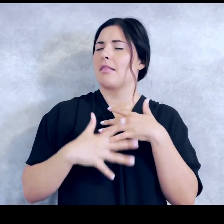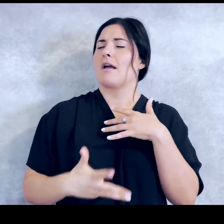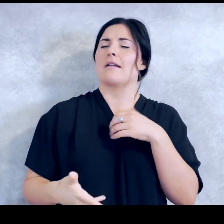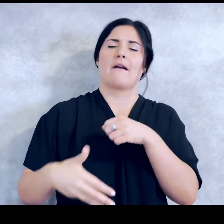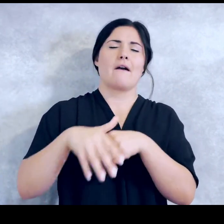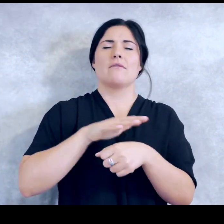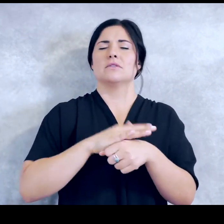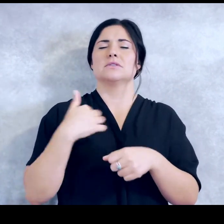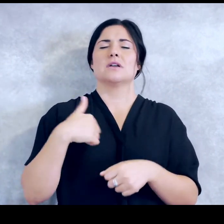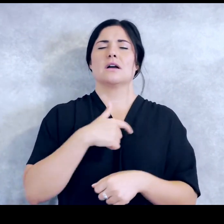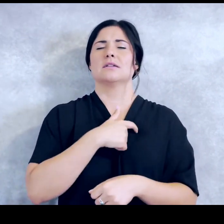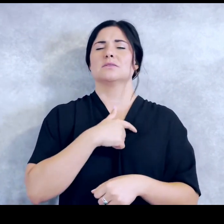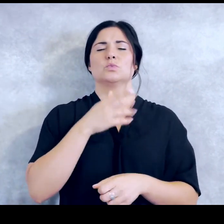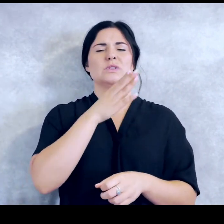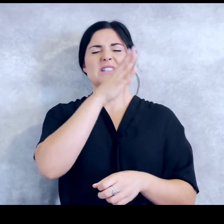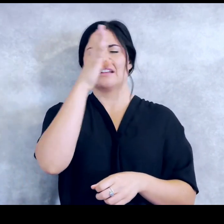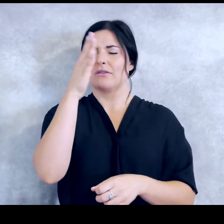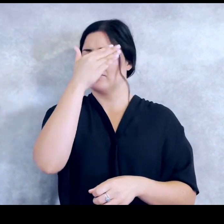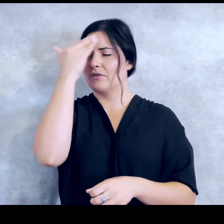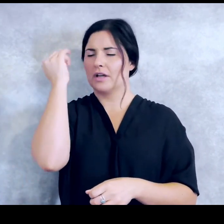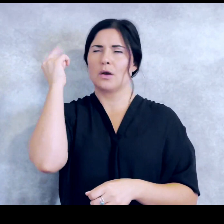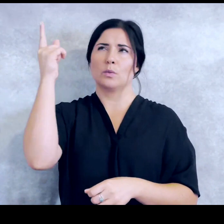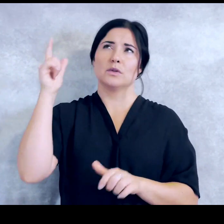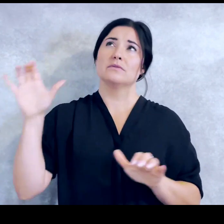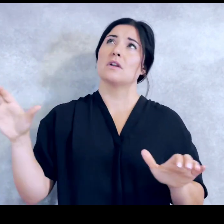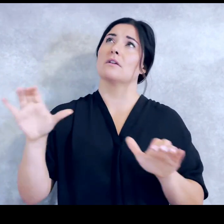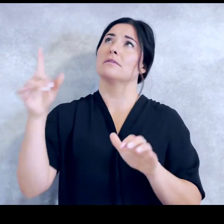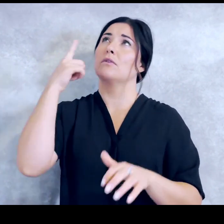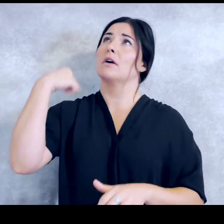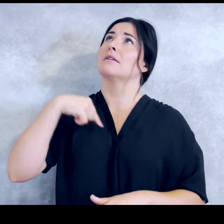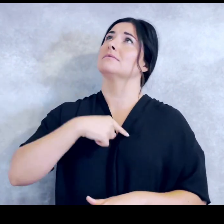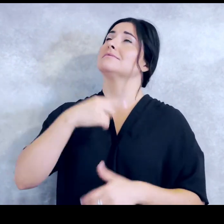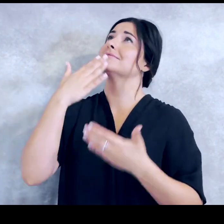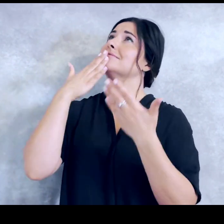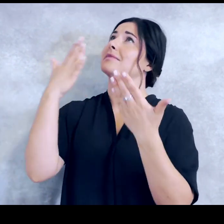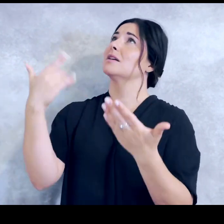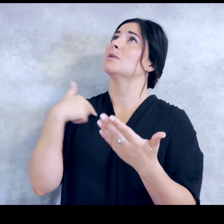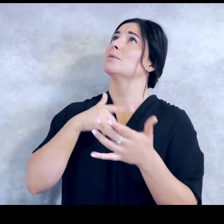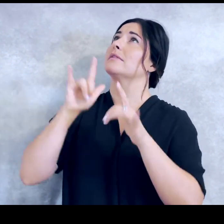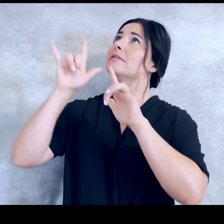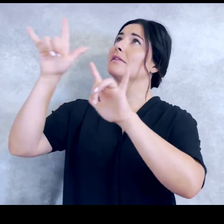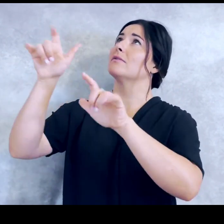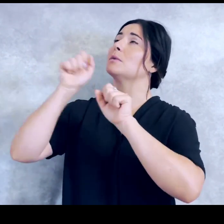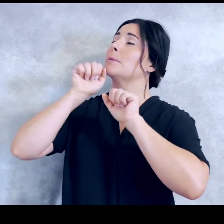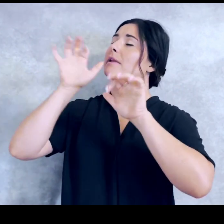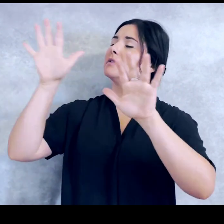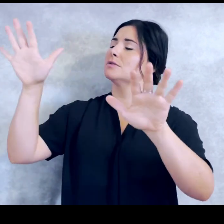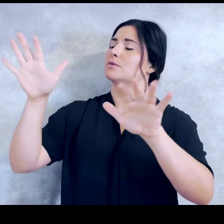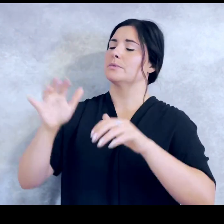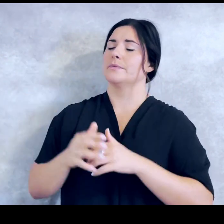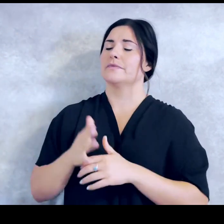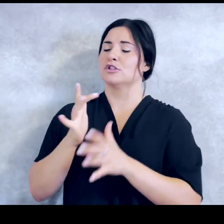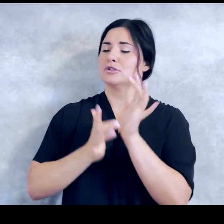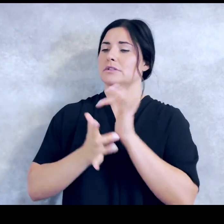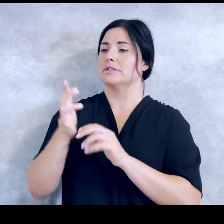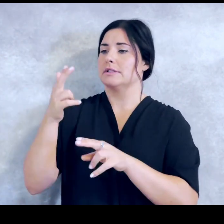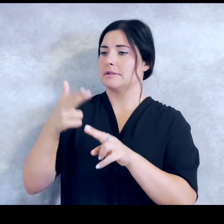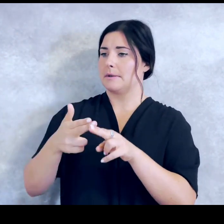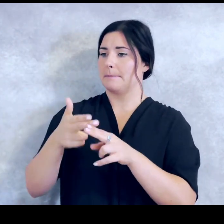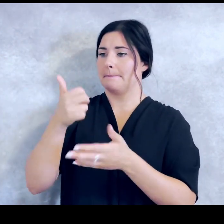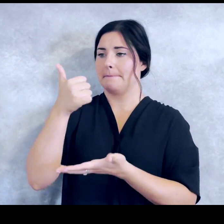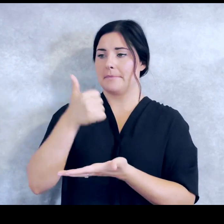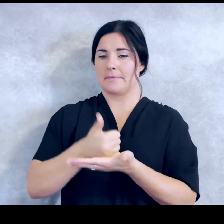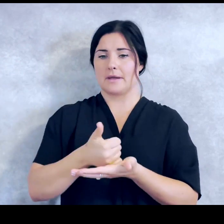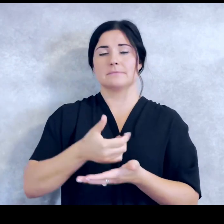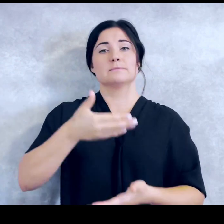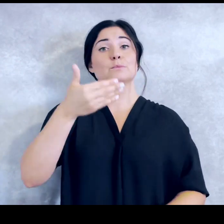we are covered. So we'll never forget what you've done for us. We say thank you, we love you, and we bless you.